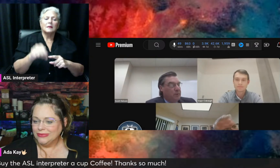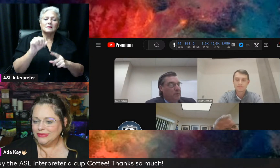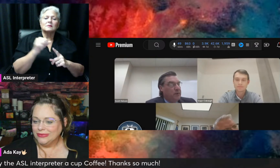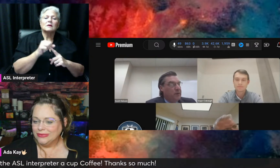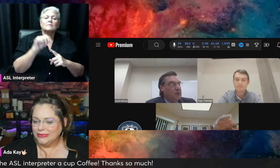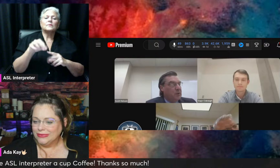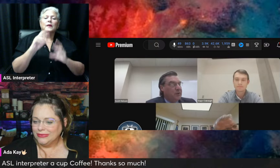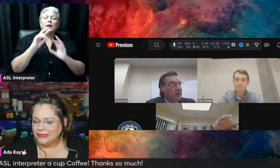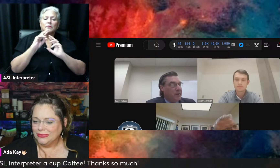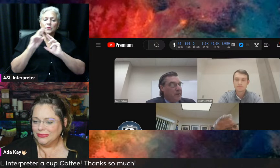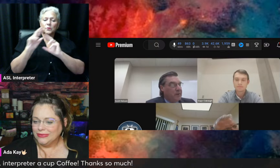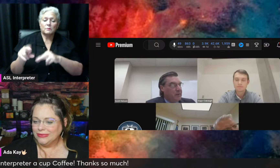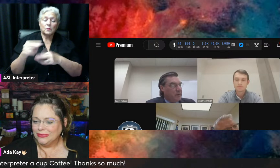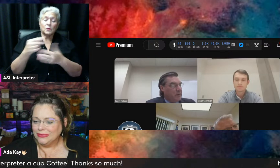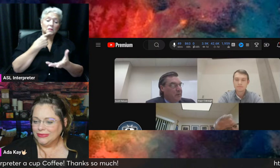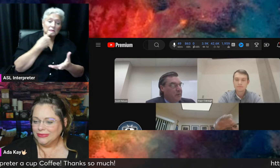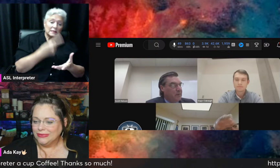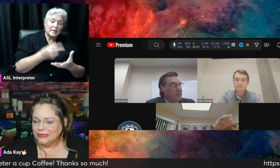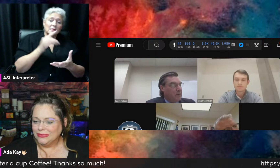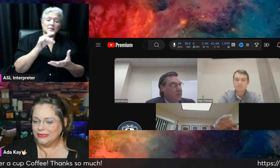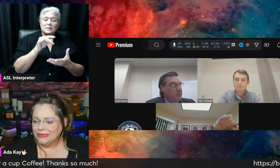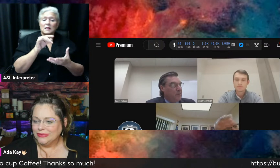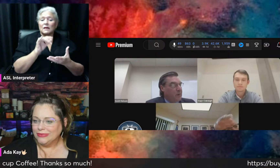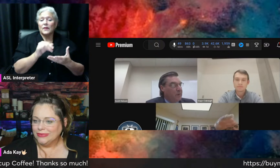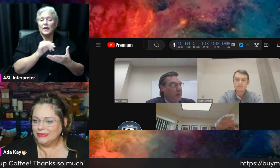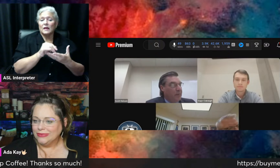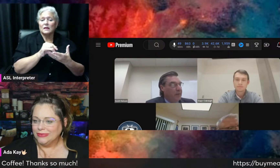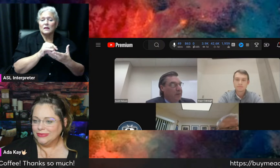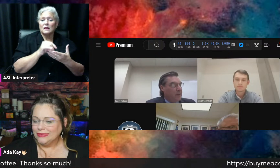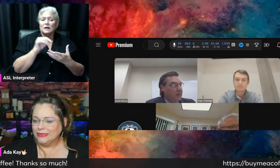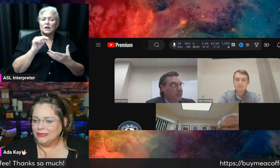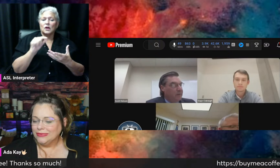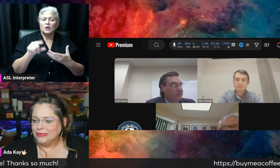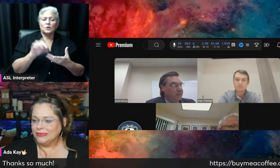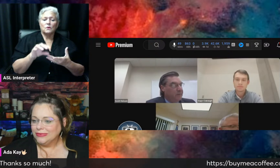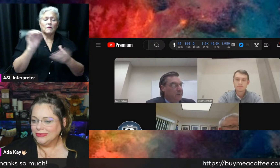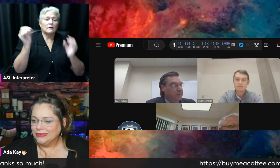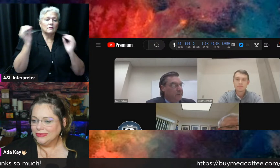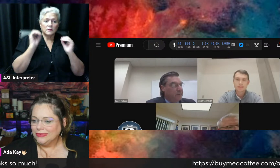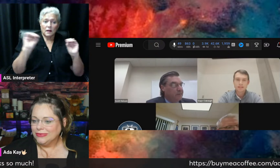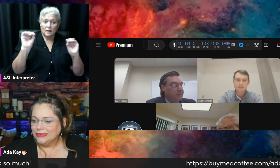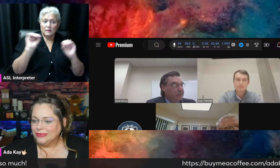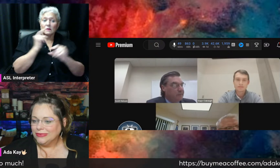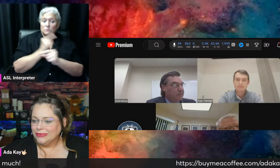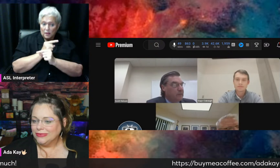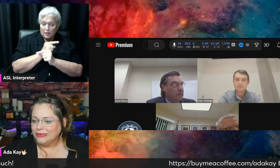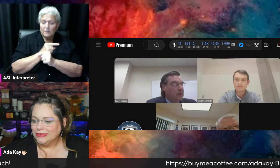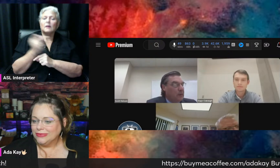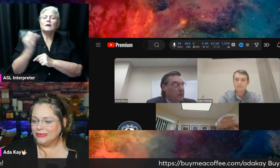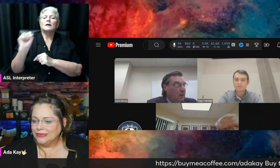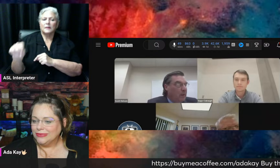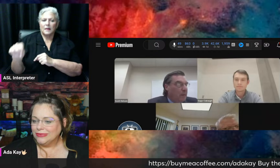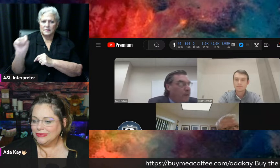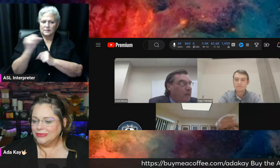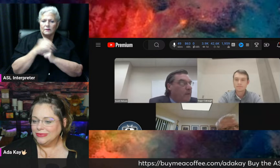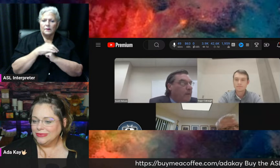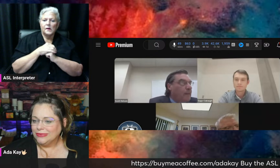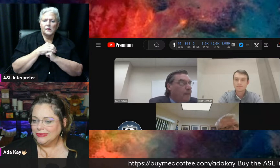report essentially says that you found nothing, is that right? Yes.